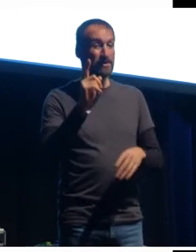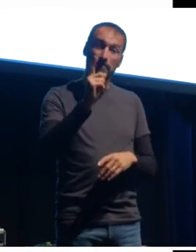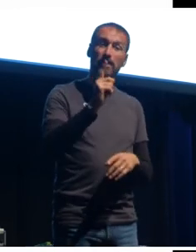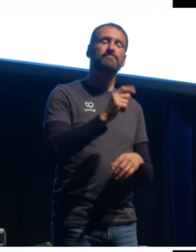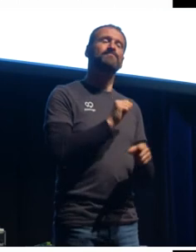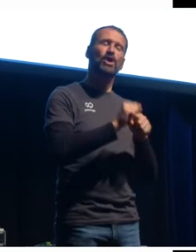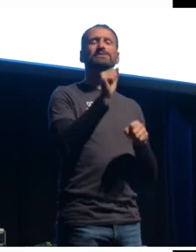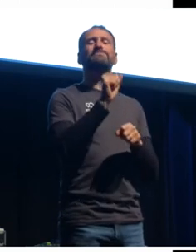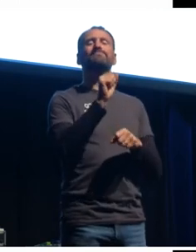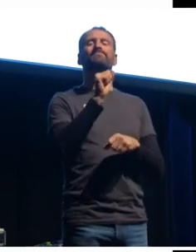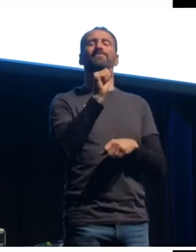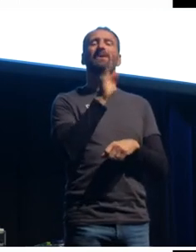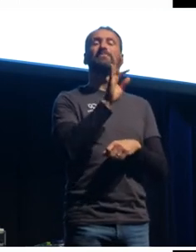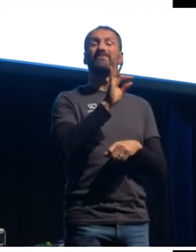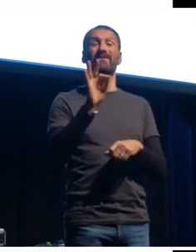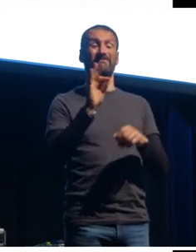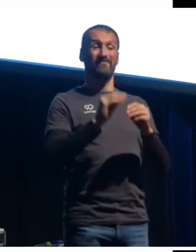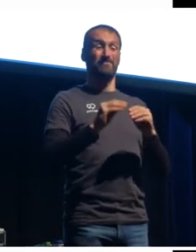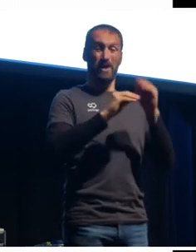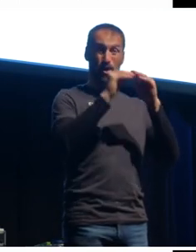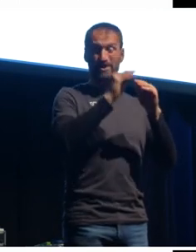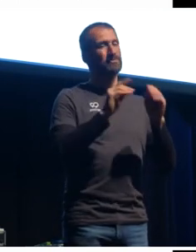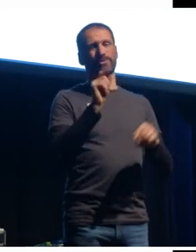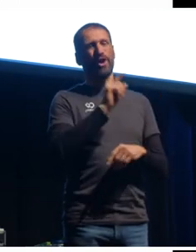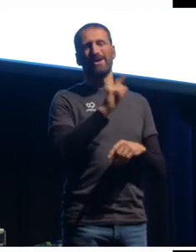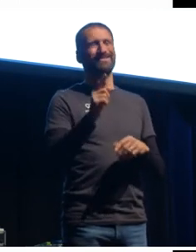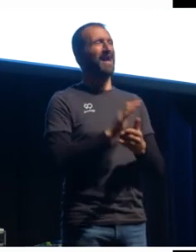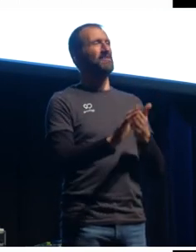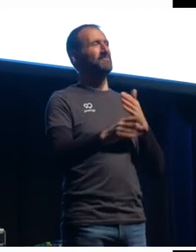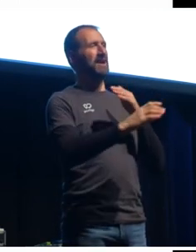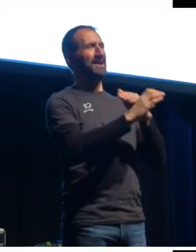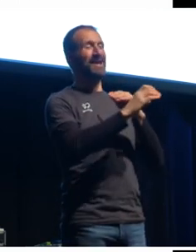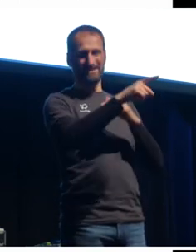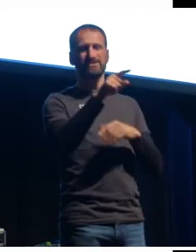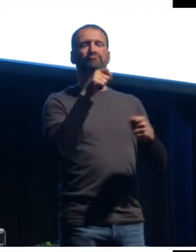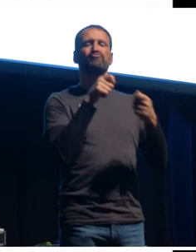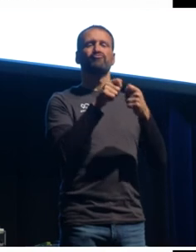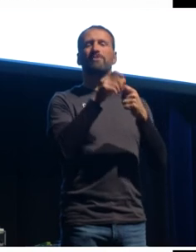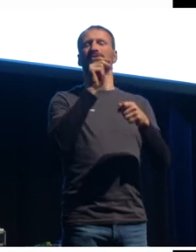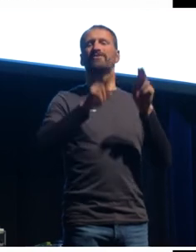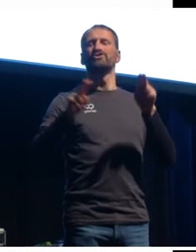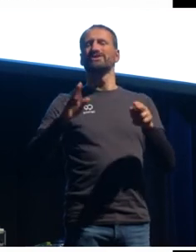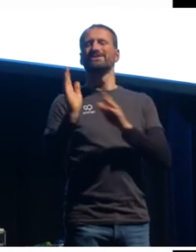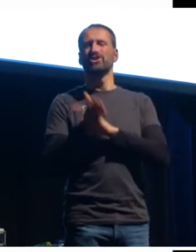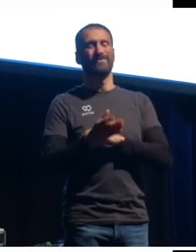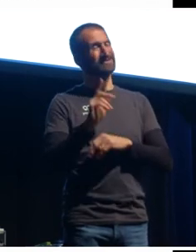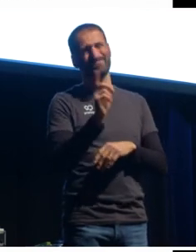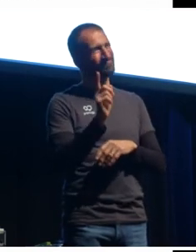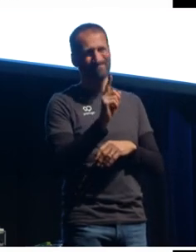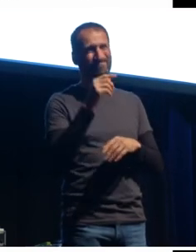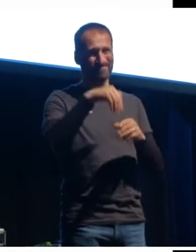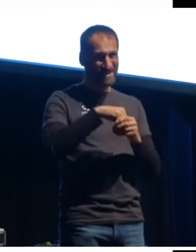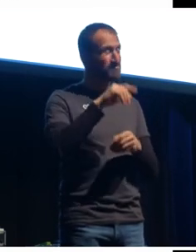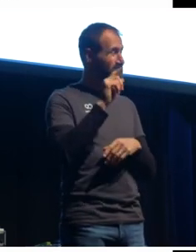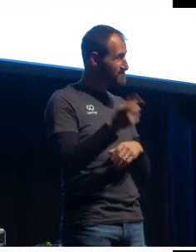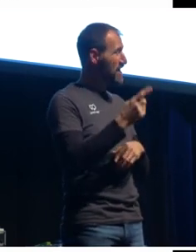building a BFF is not just building clients that can connect to different services. There's also things like param validation that